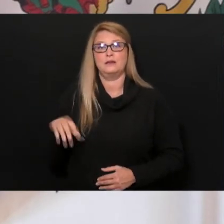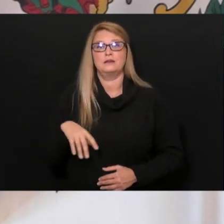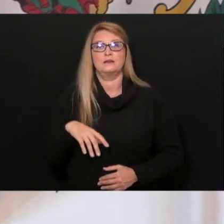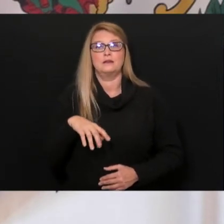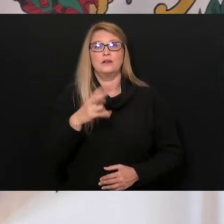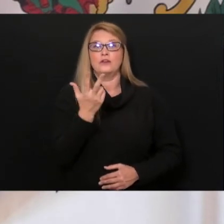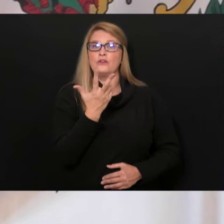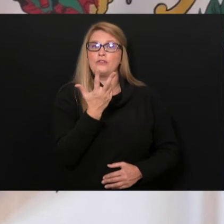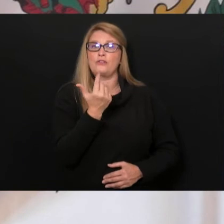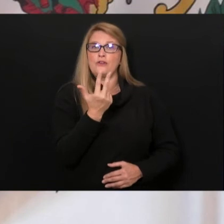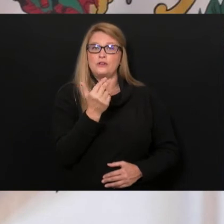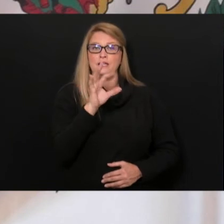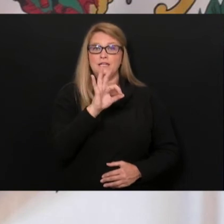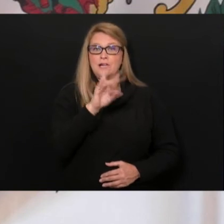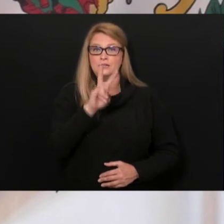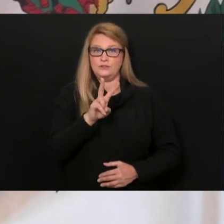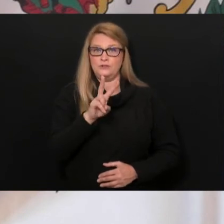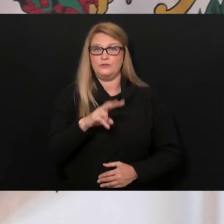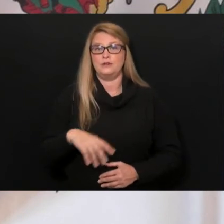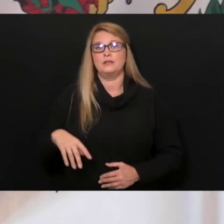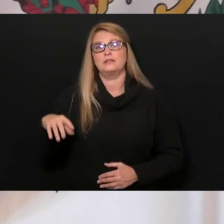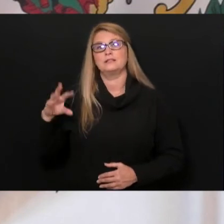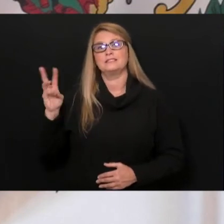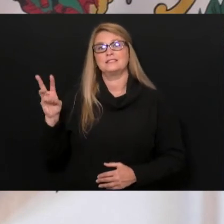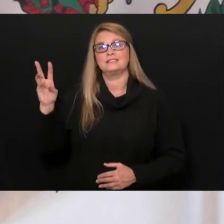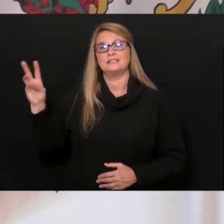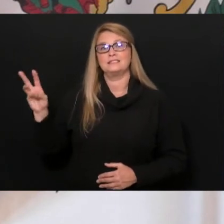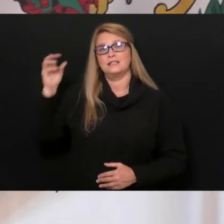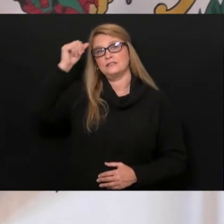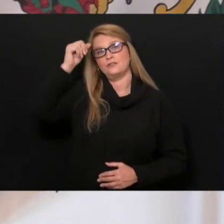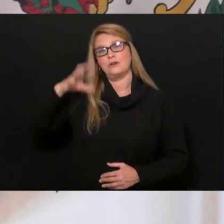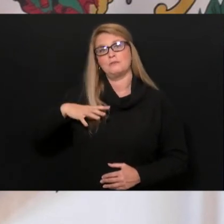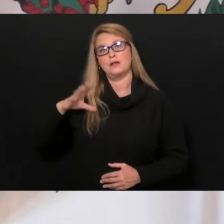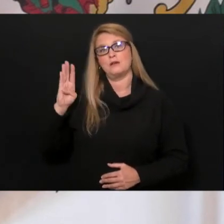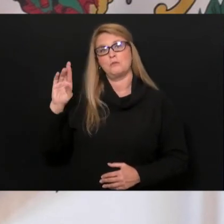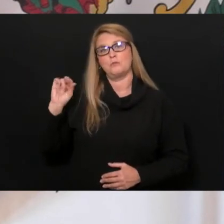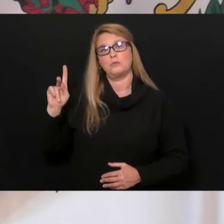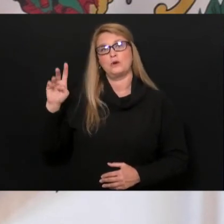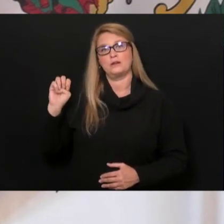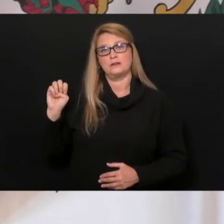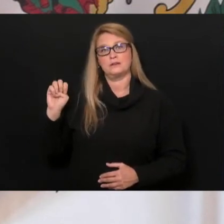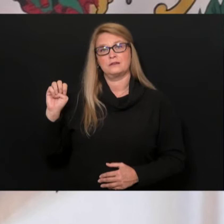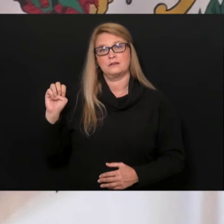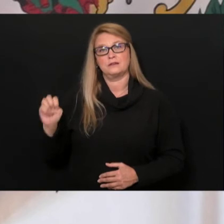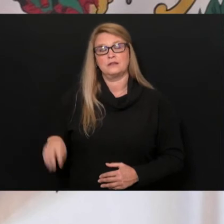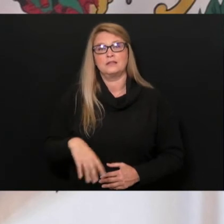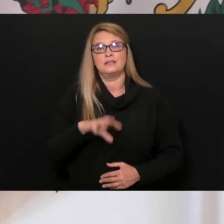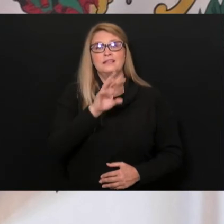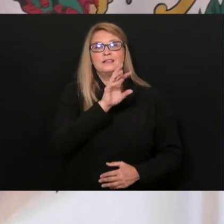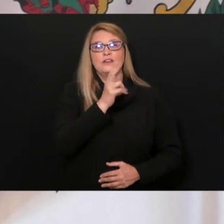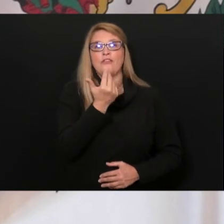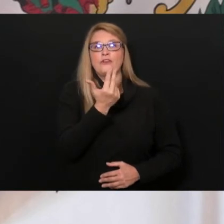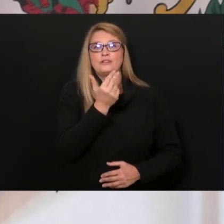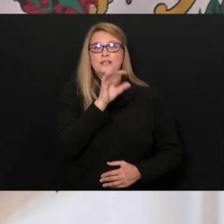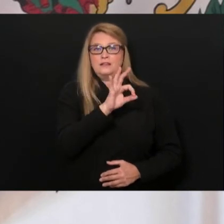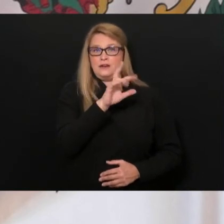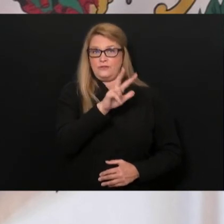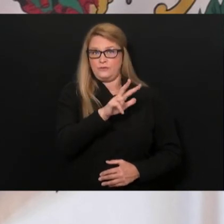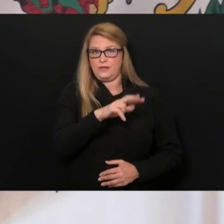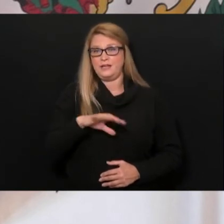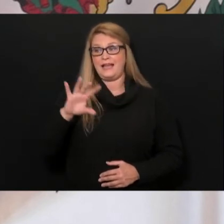Our 1,392nd death is a 66-year-old male from Brooke County. Our 1,393rd death